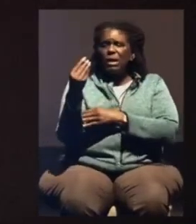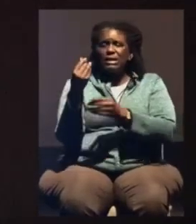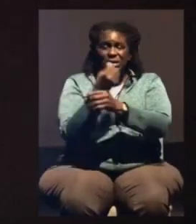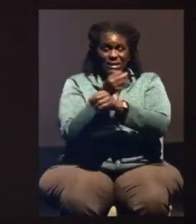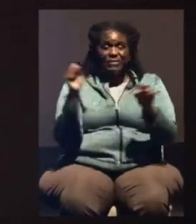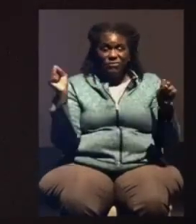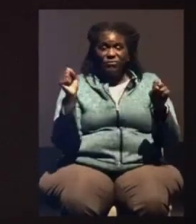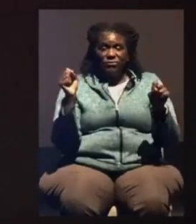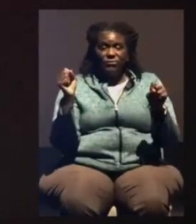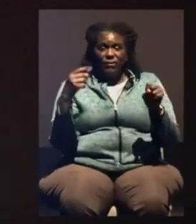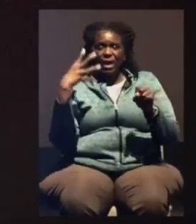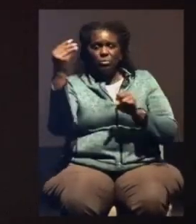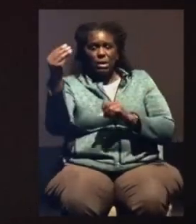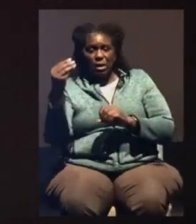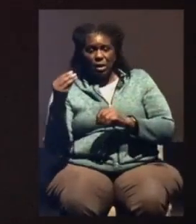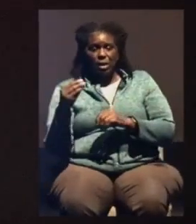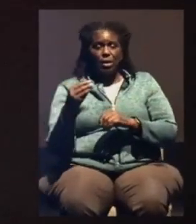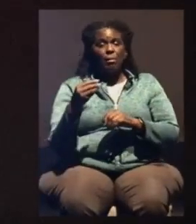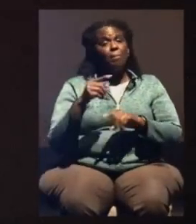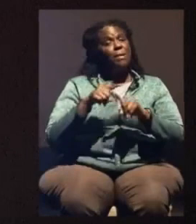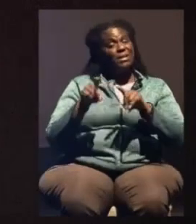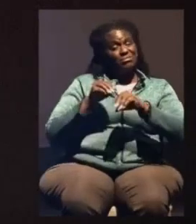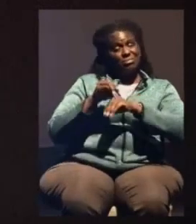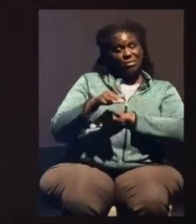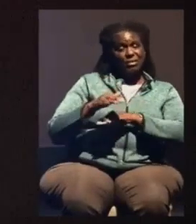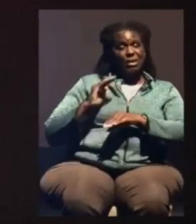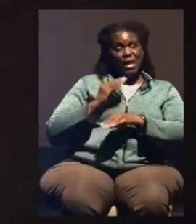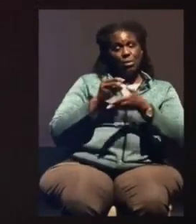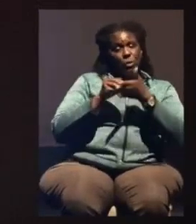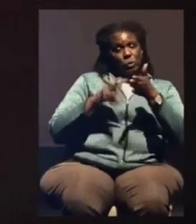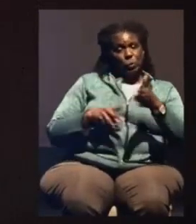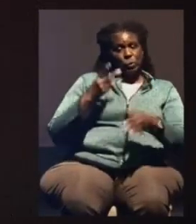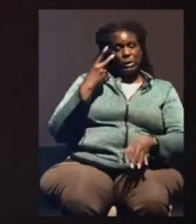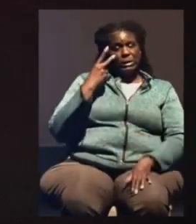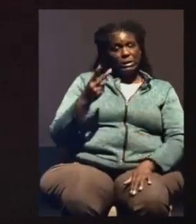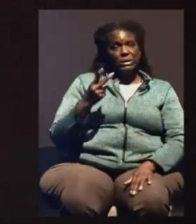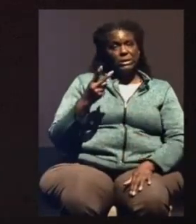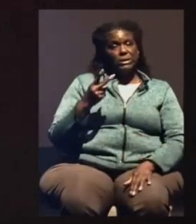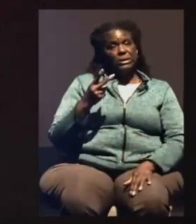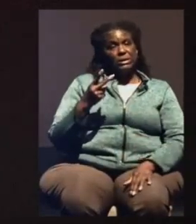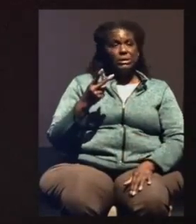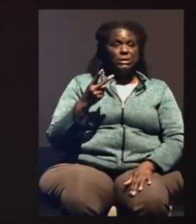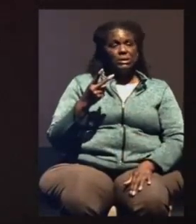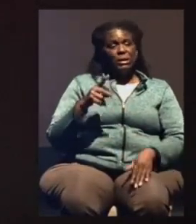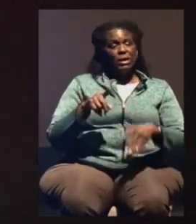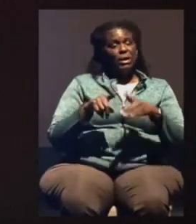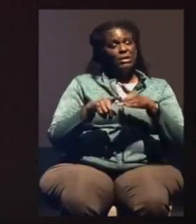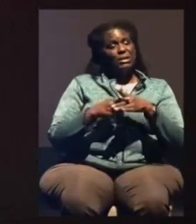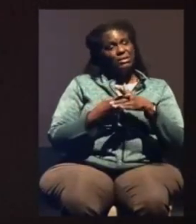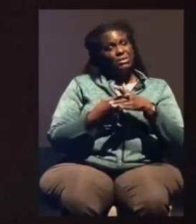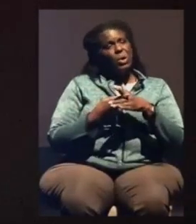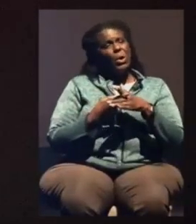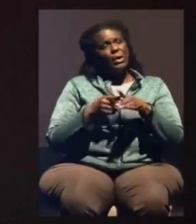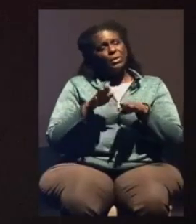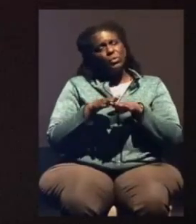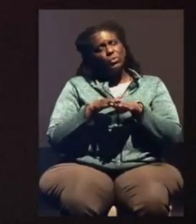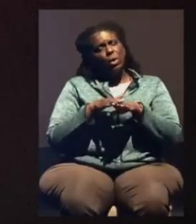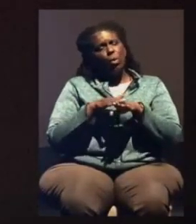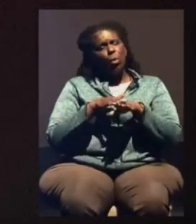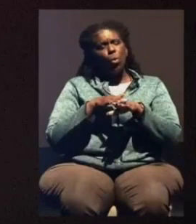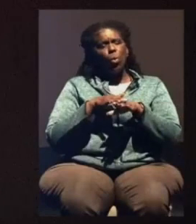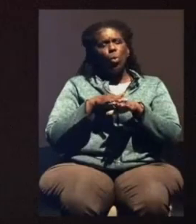Yeah. That it has affected them, though. I'm seeing they're starting to come out of it. They're seeing the